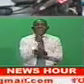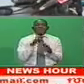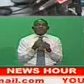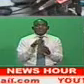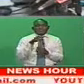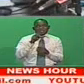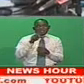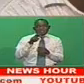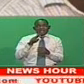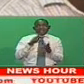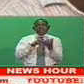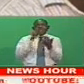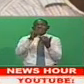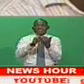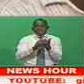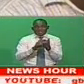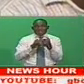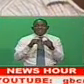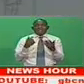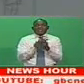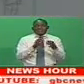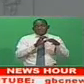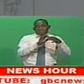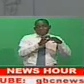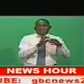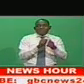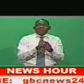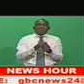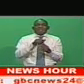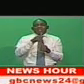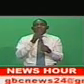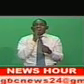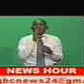water. The senior project engineer for IMATEC, Ghanaian partners of Evacua Water,